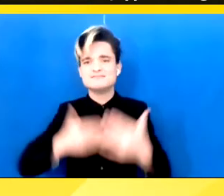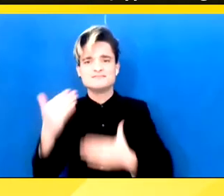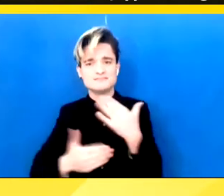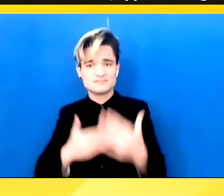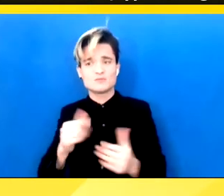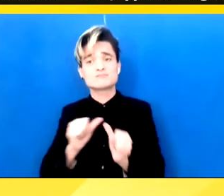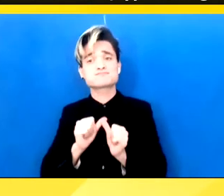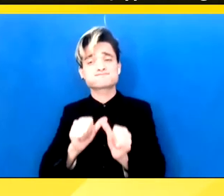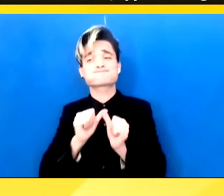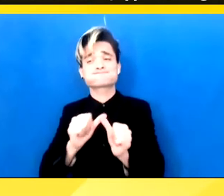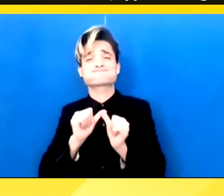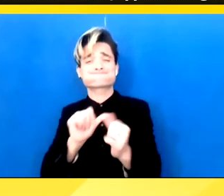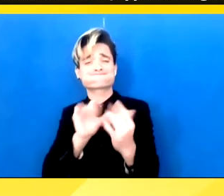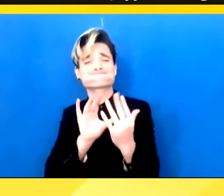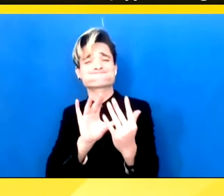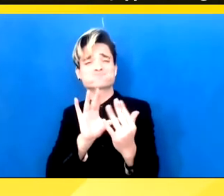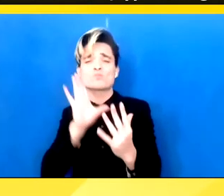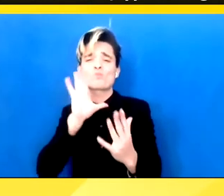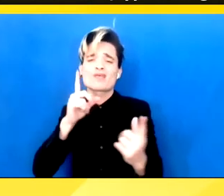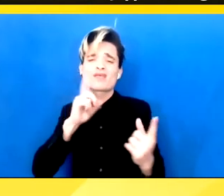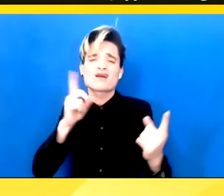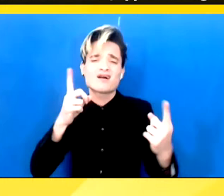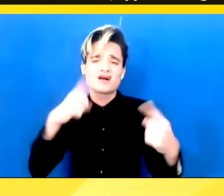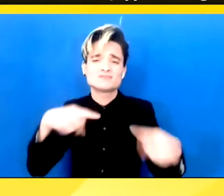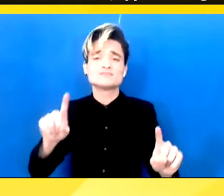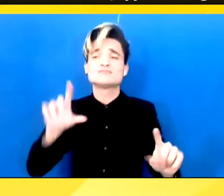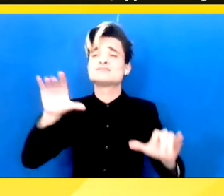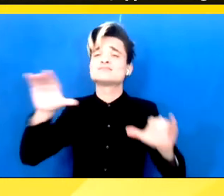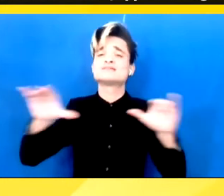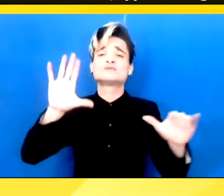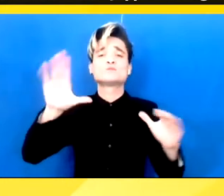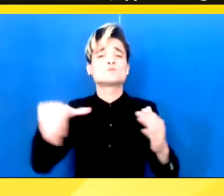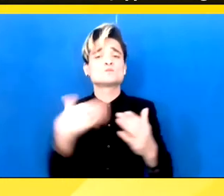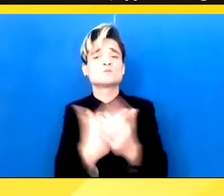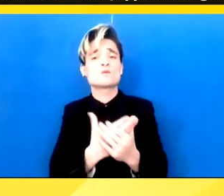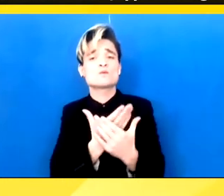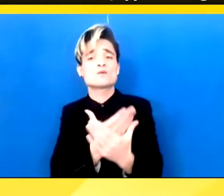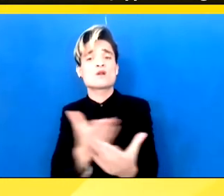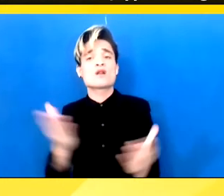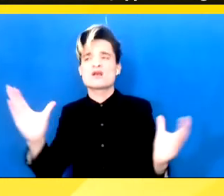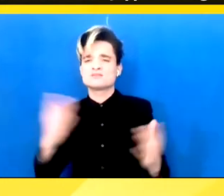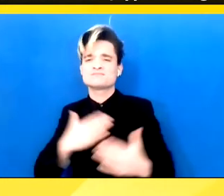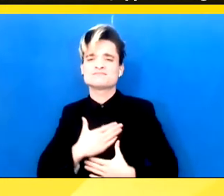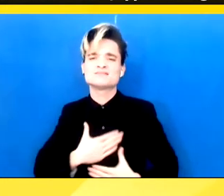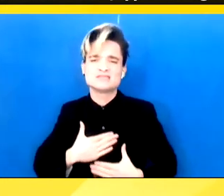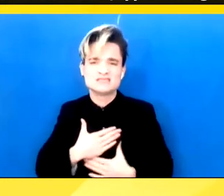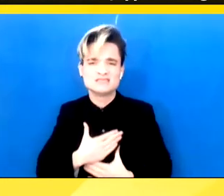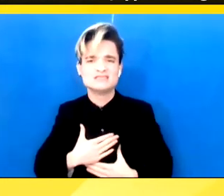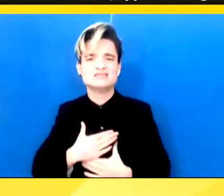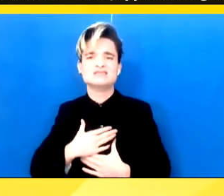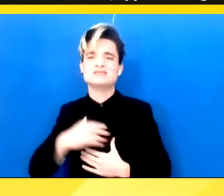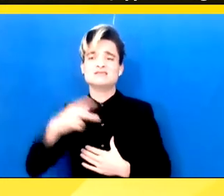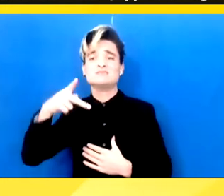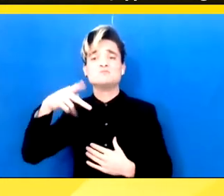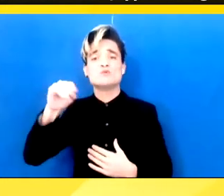and brothers. Onward to those ballot boxes, and the postal workers are with you all the way. God bless and thank